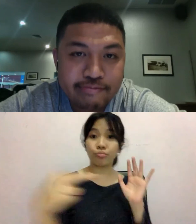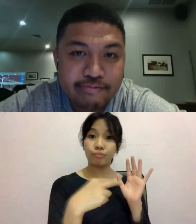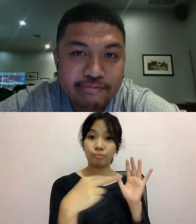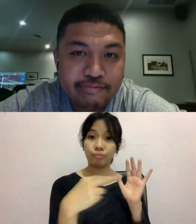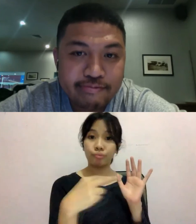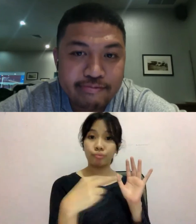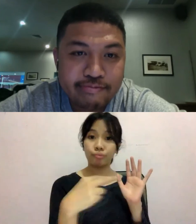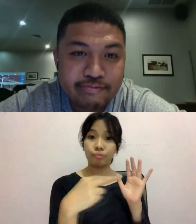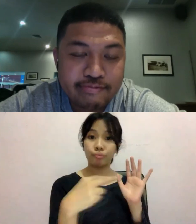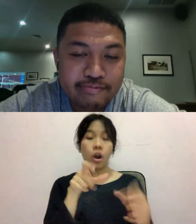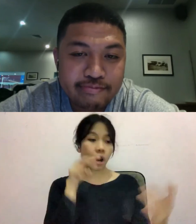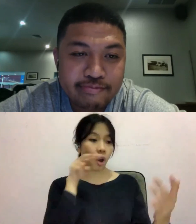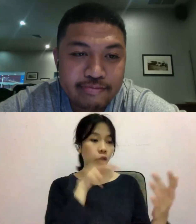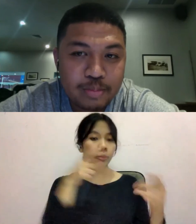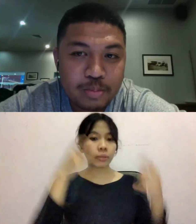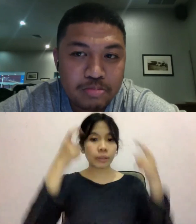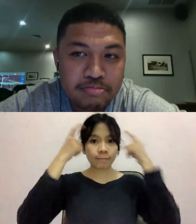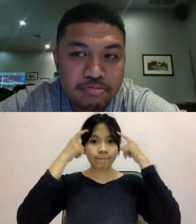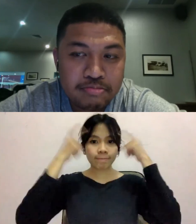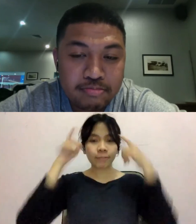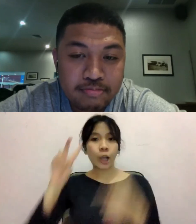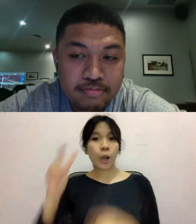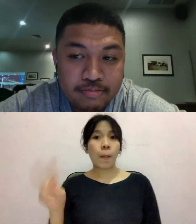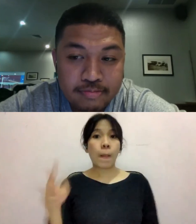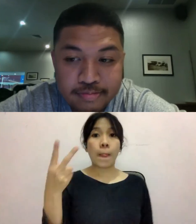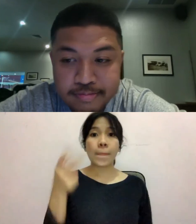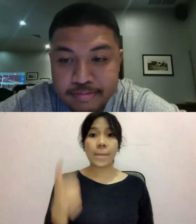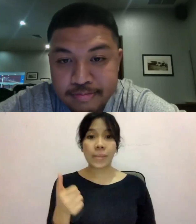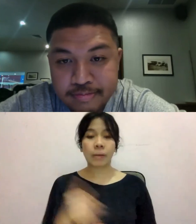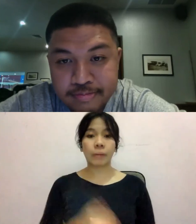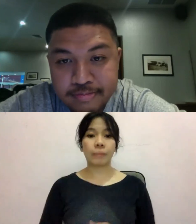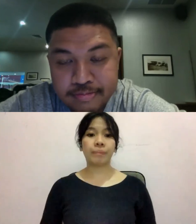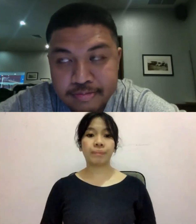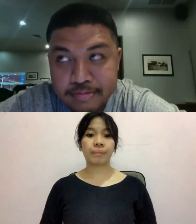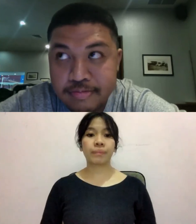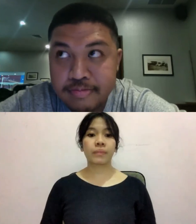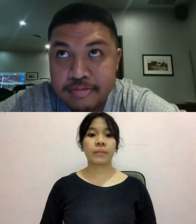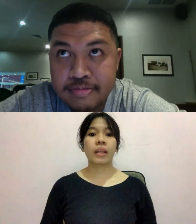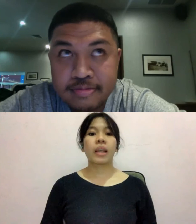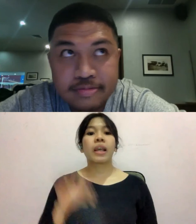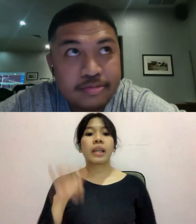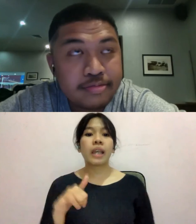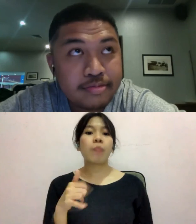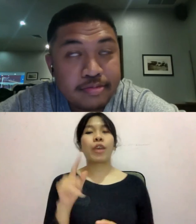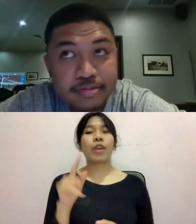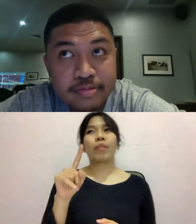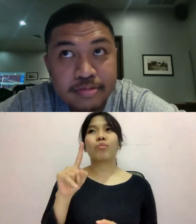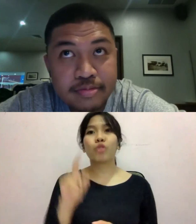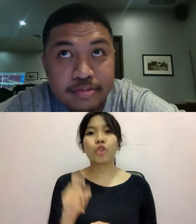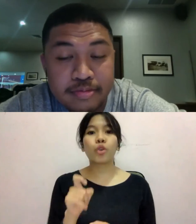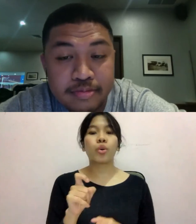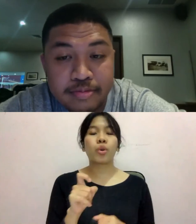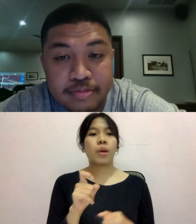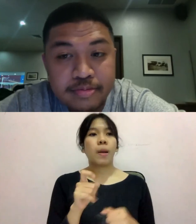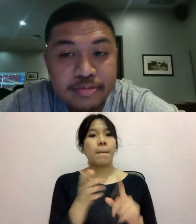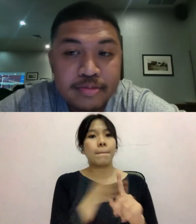perspectives, because it's like a more subtle approach compared to having a punitive